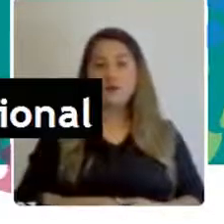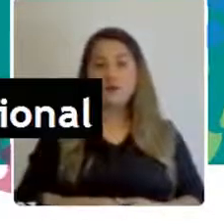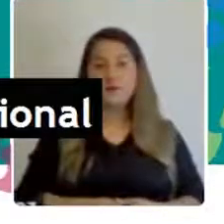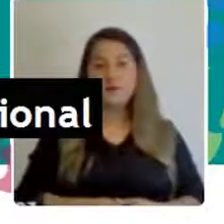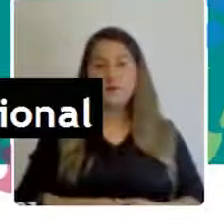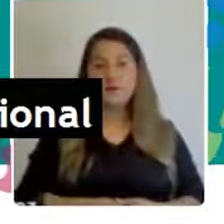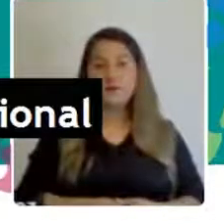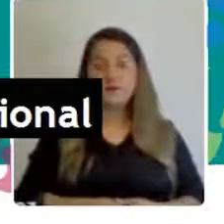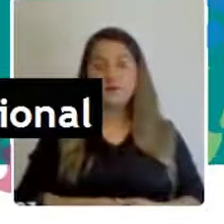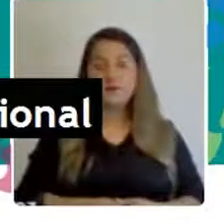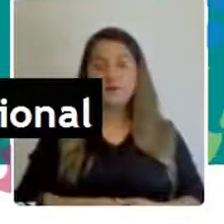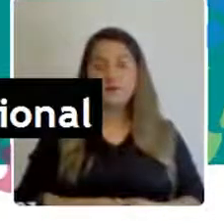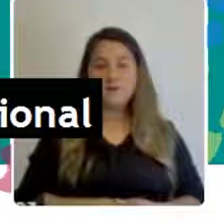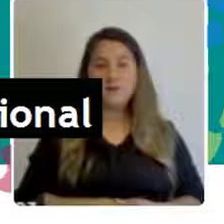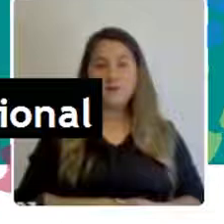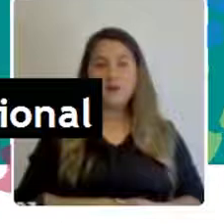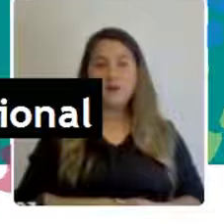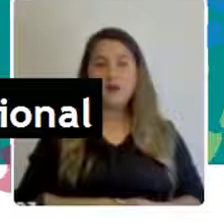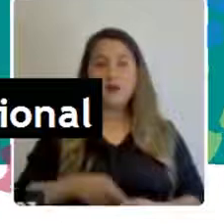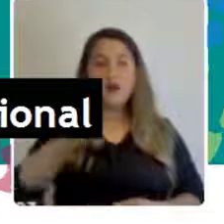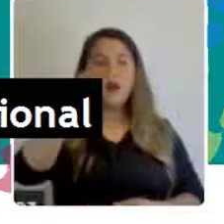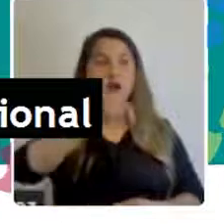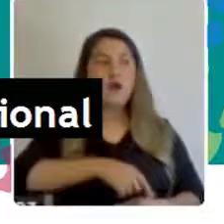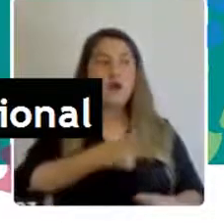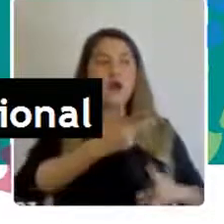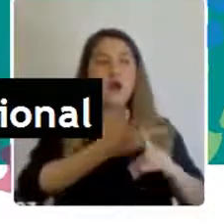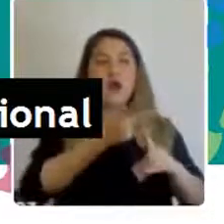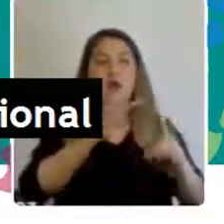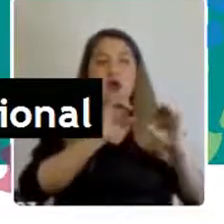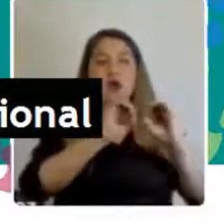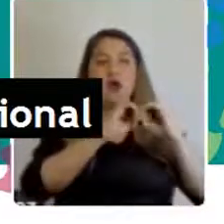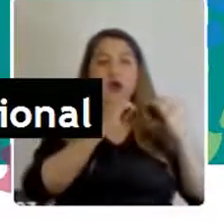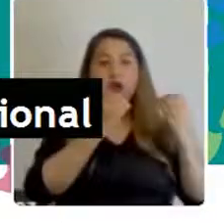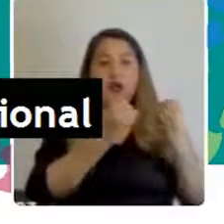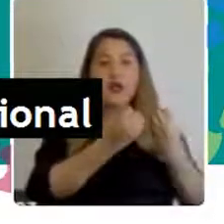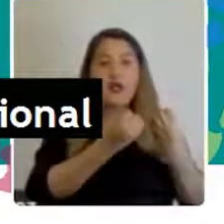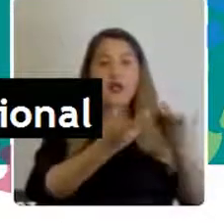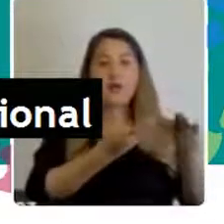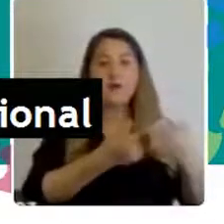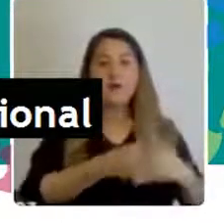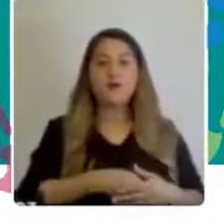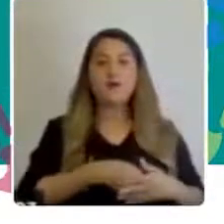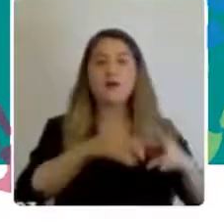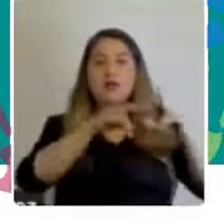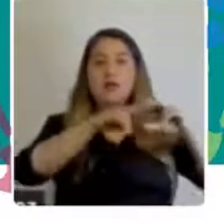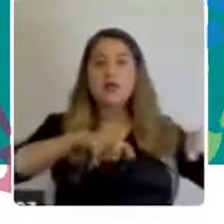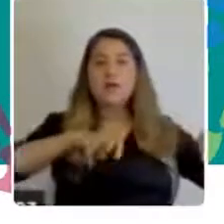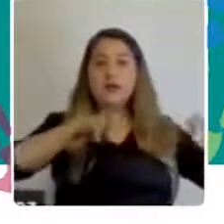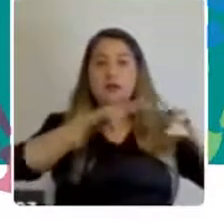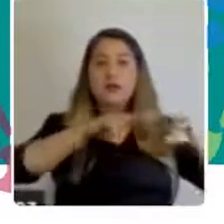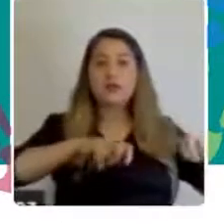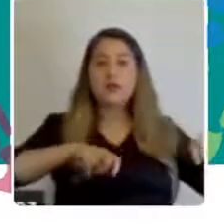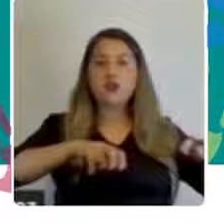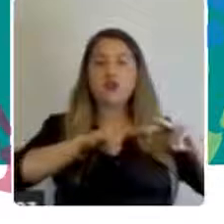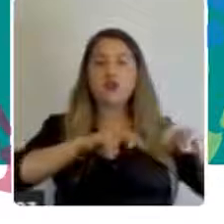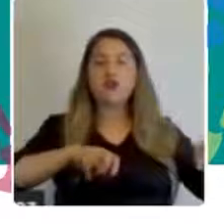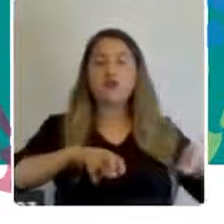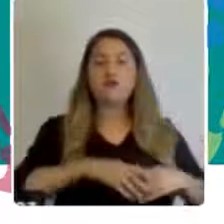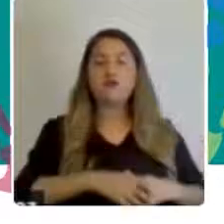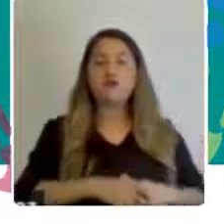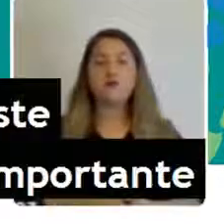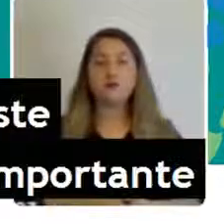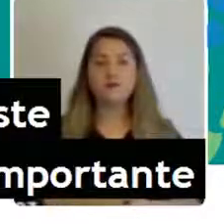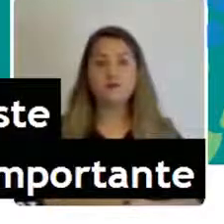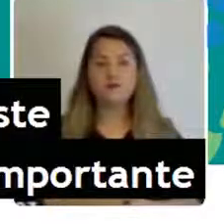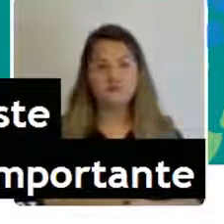we perform also translation research at the European level and international level. So ongoing activities,